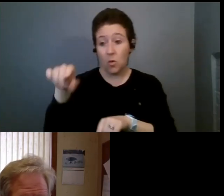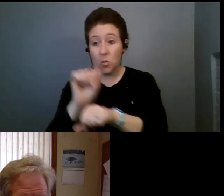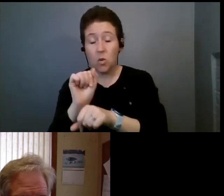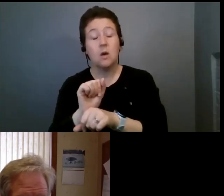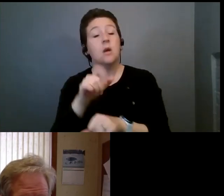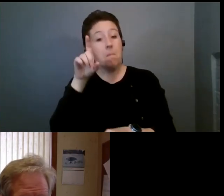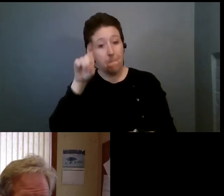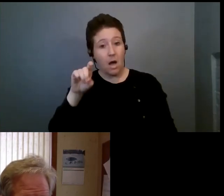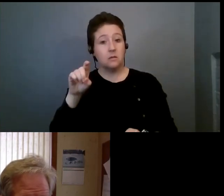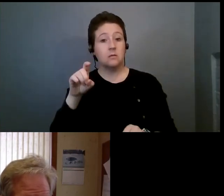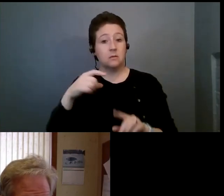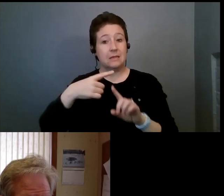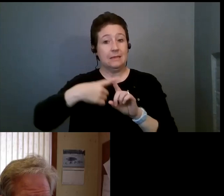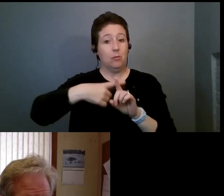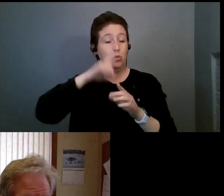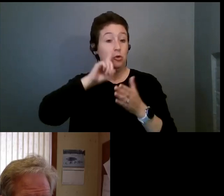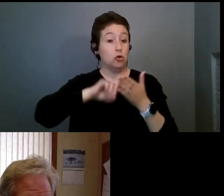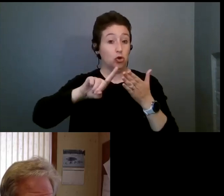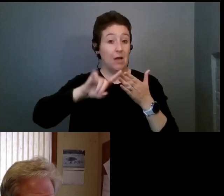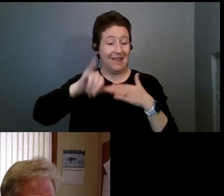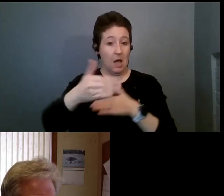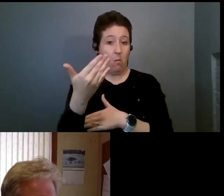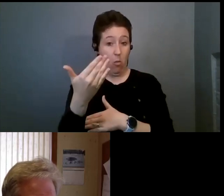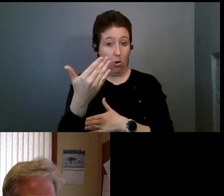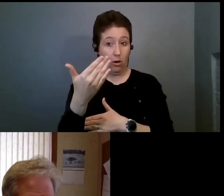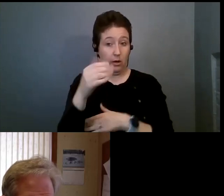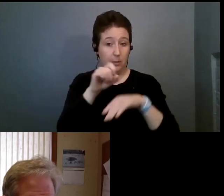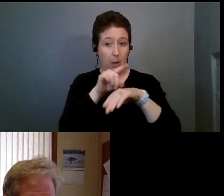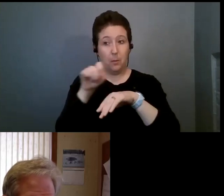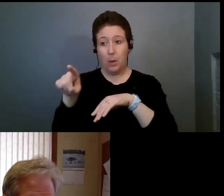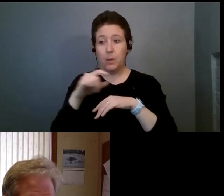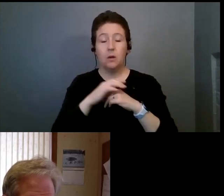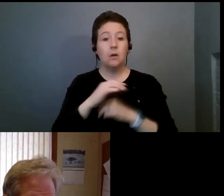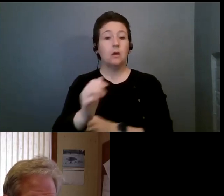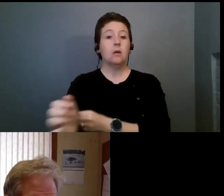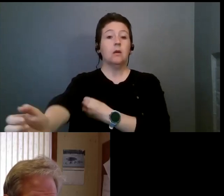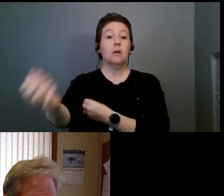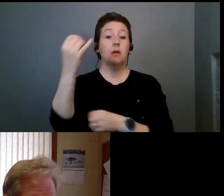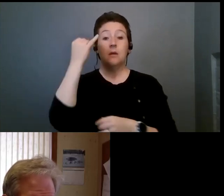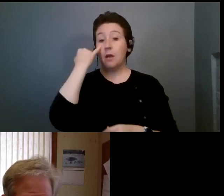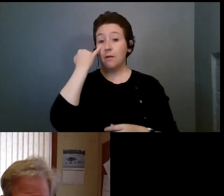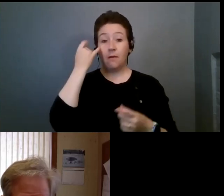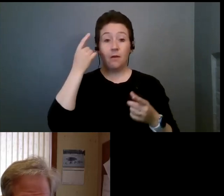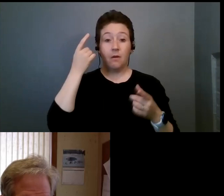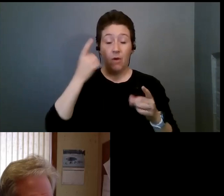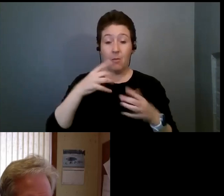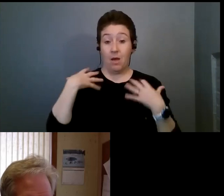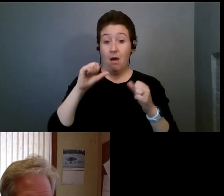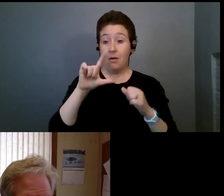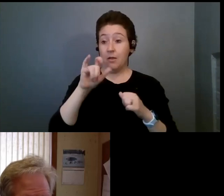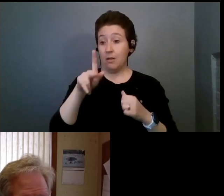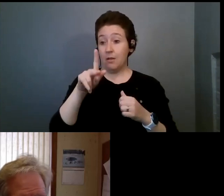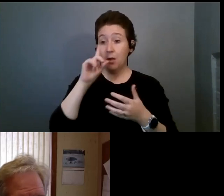to submit this their temperature that morning. And if in the process of that health link check, there are any